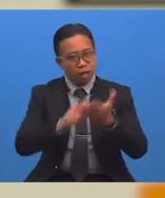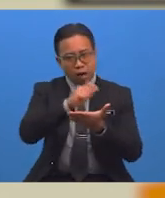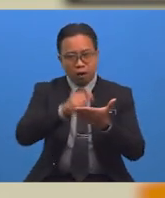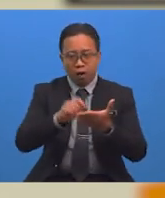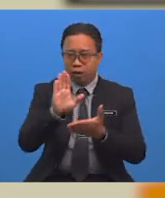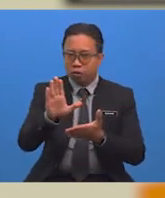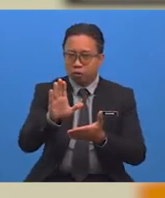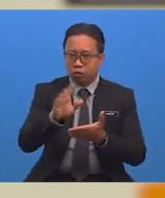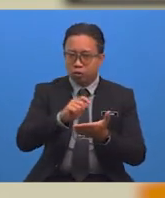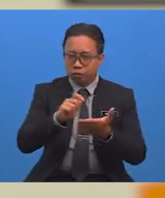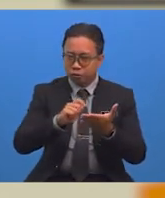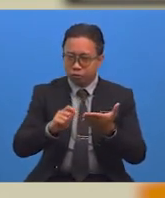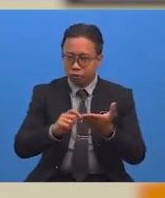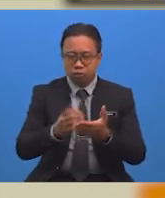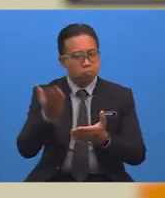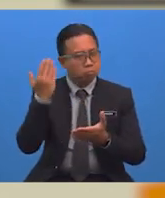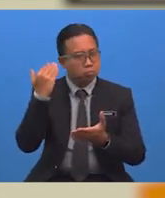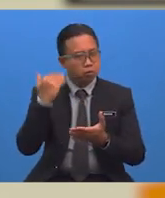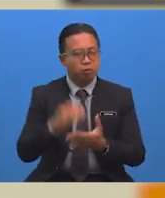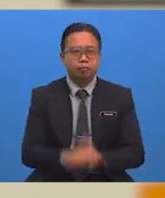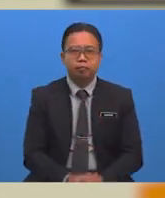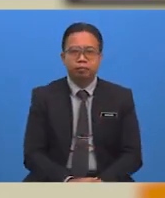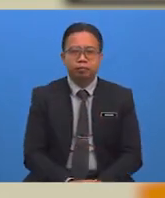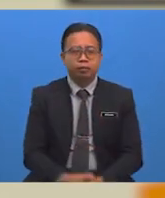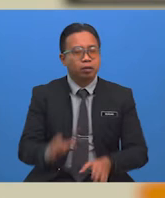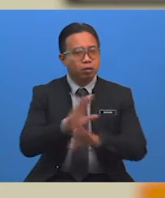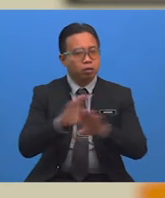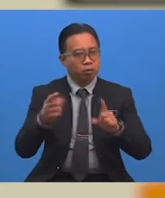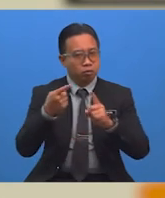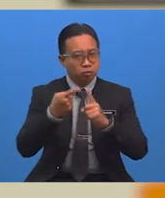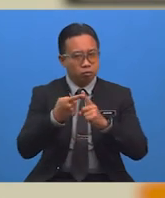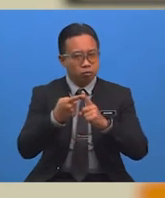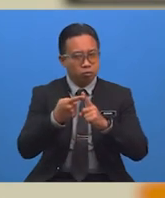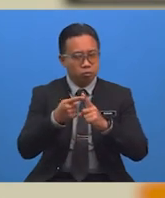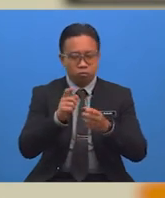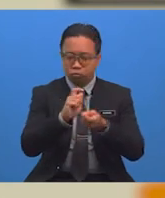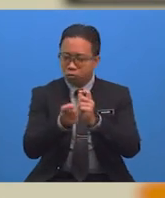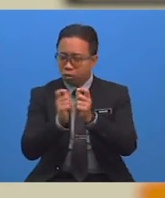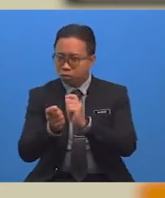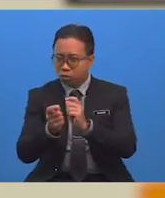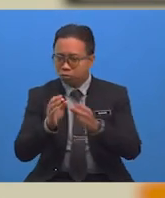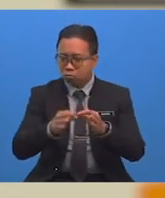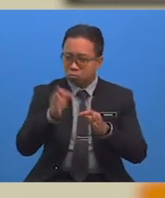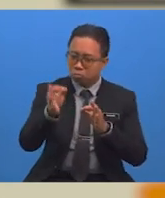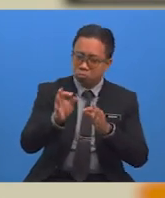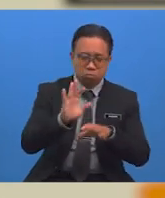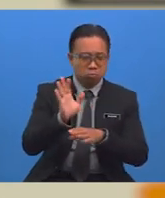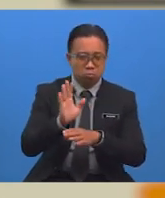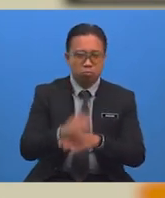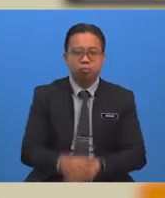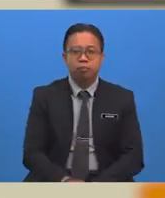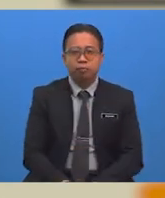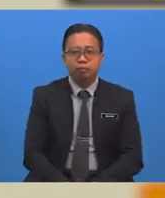question at the back of your mind so as not to divert or move away from the topic. One